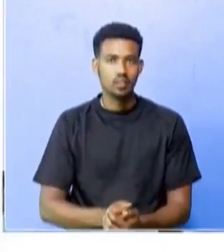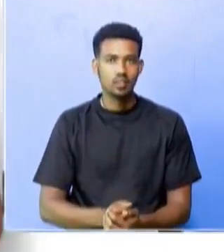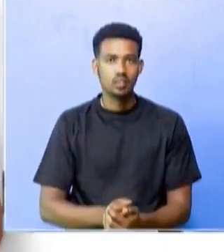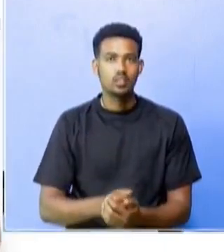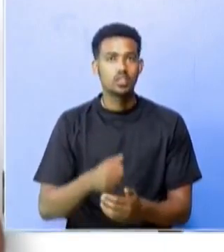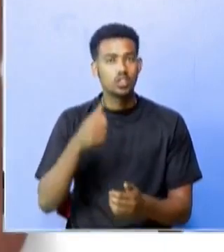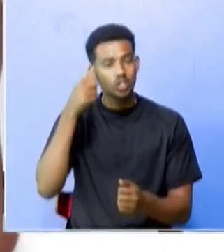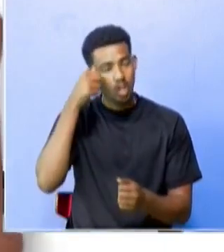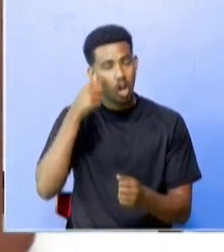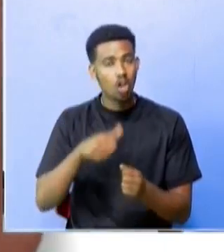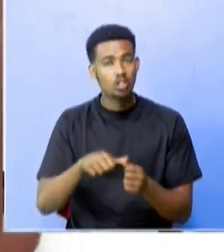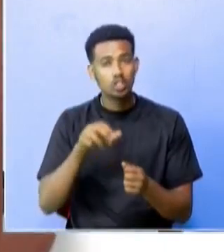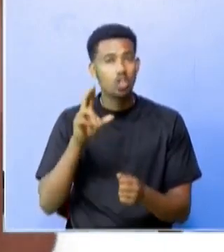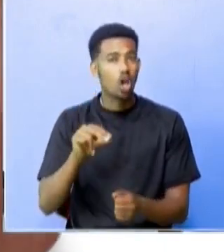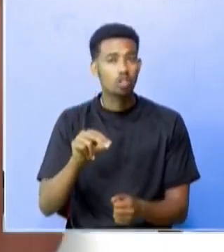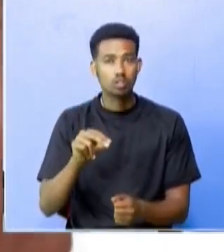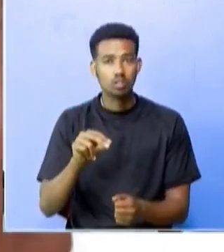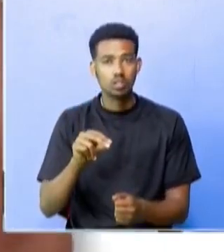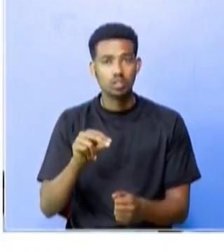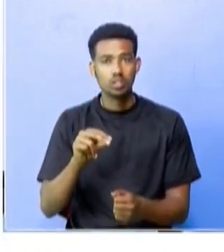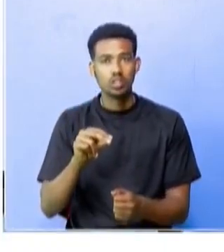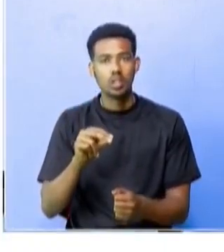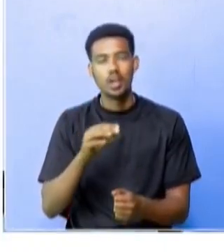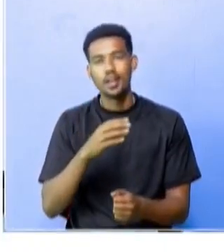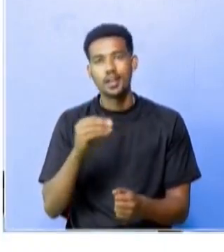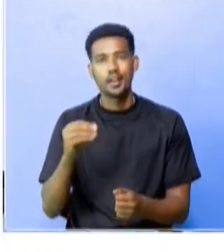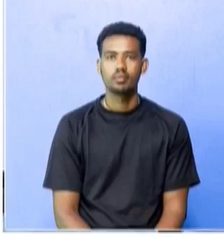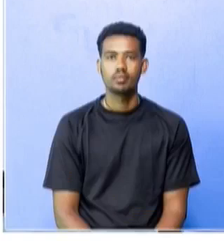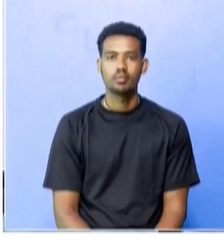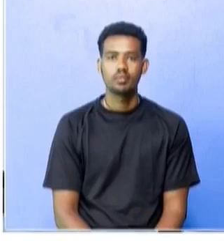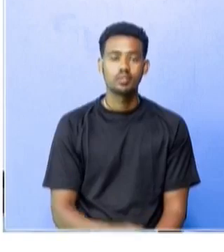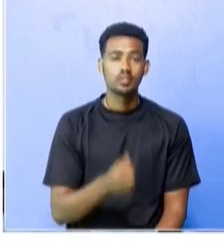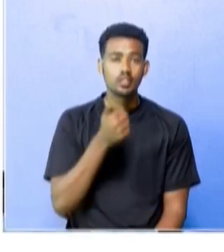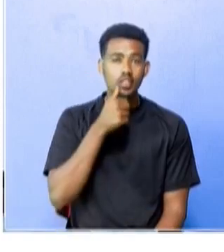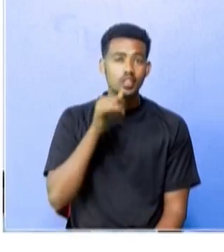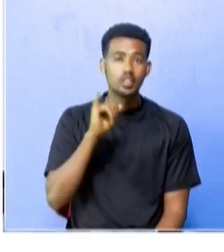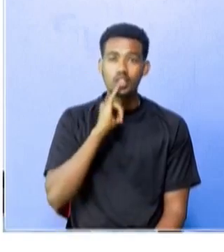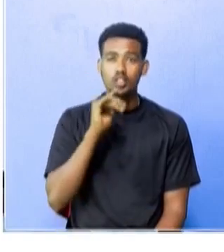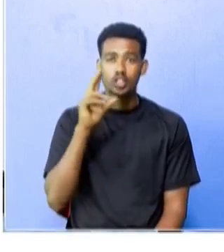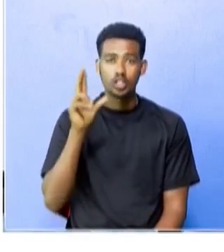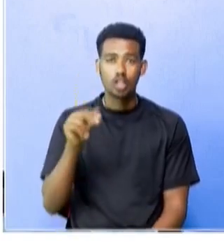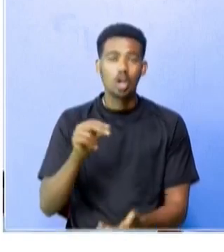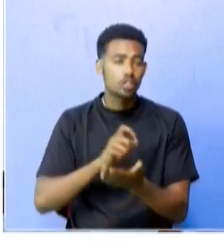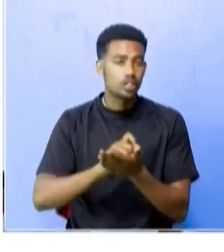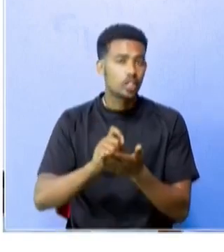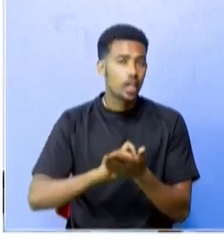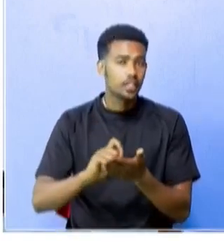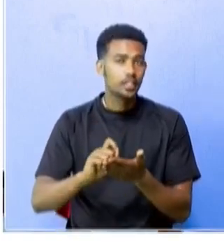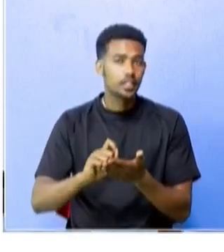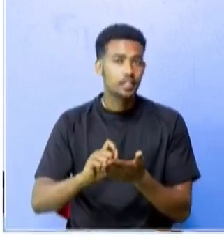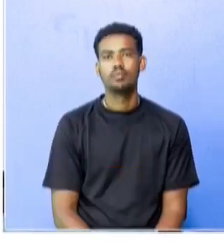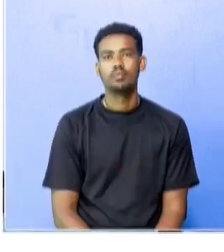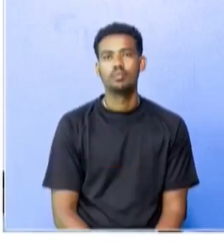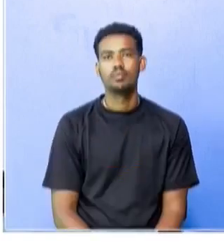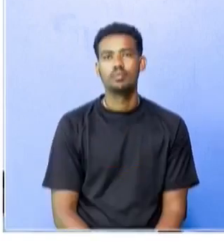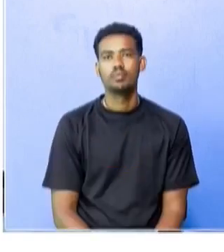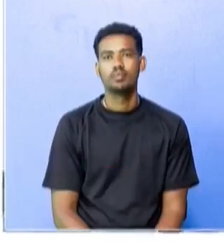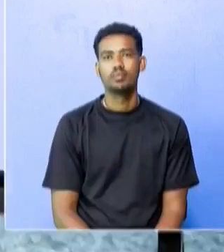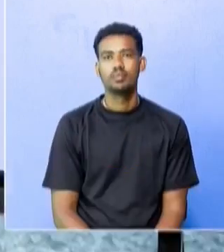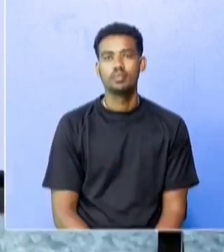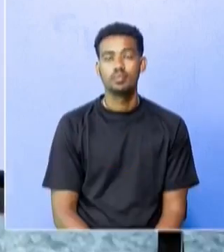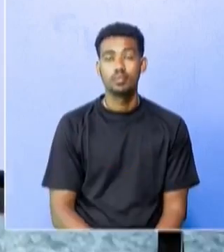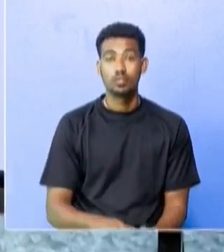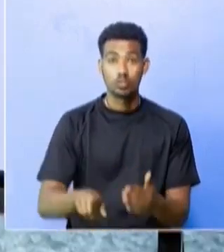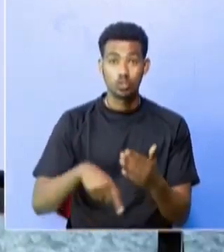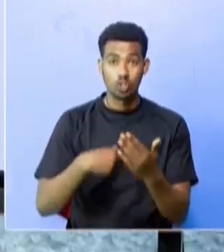not, she is not, what? Writing, is not writing a letter.